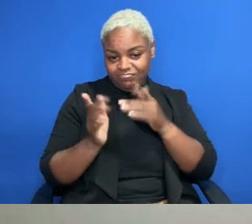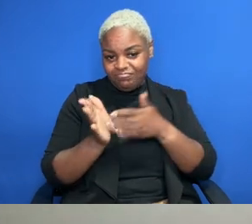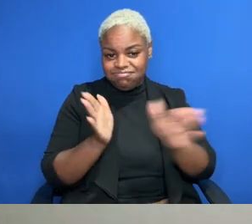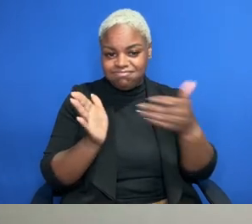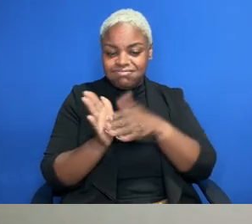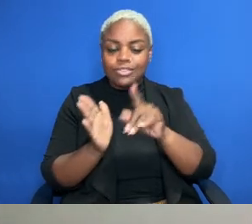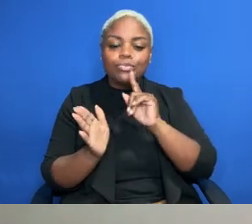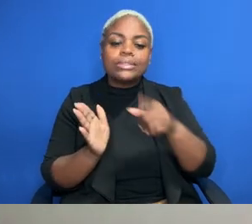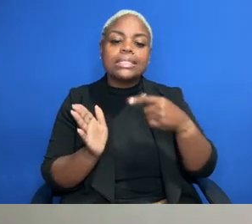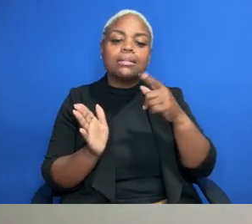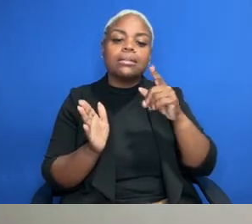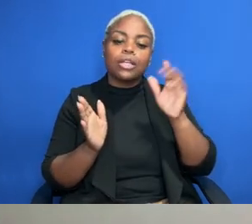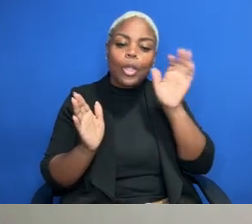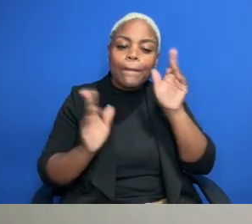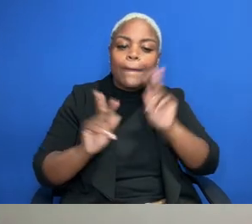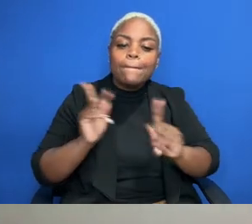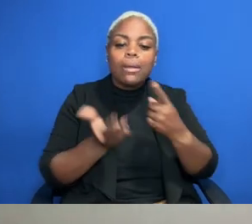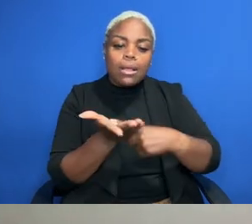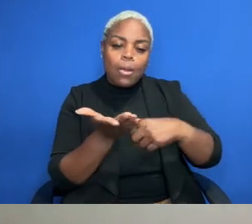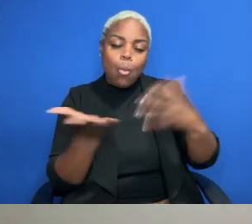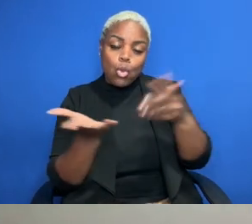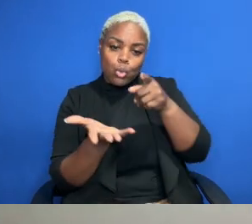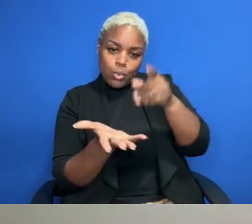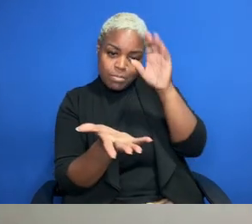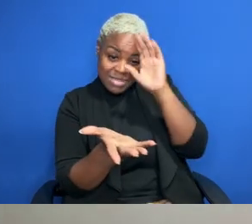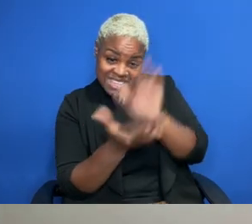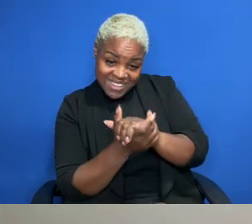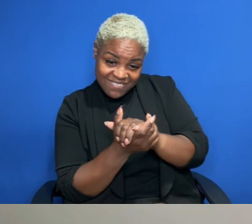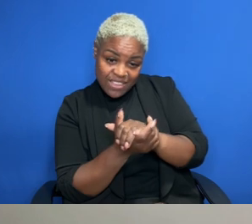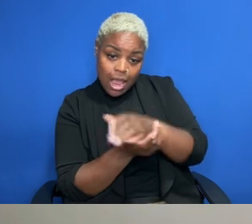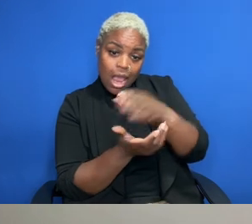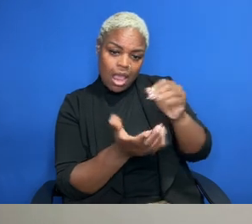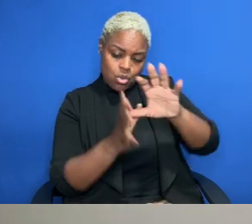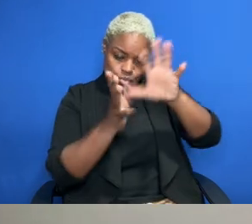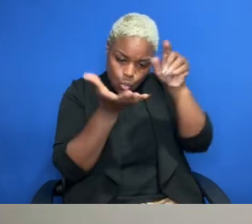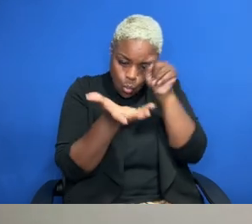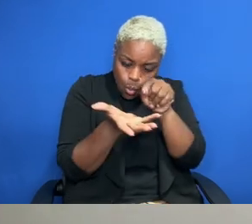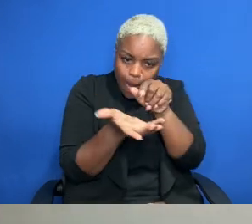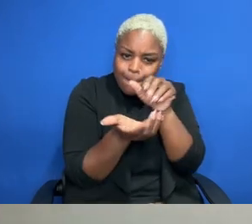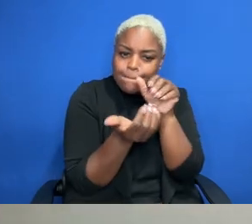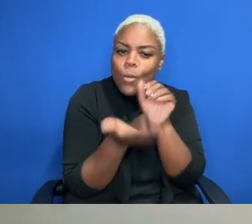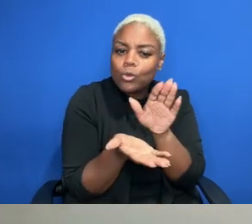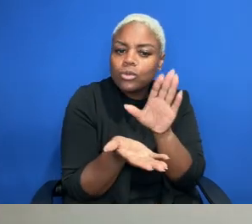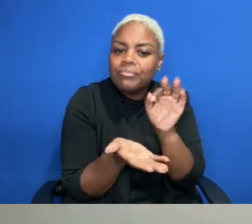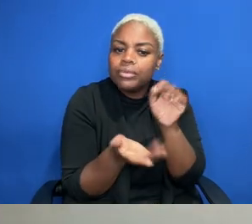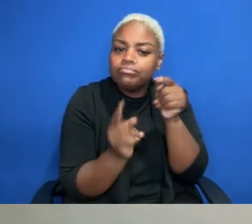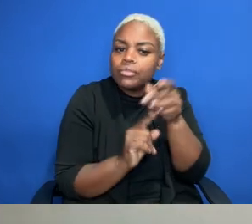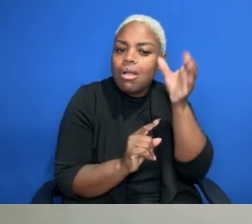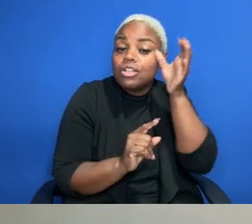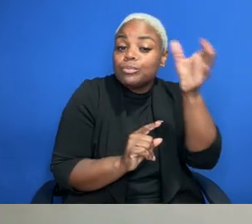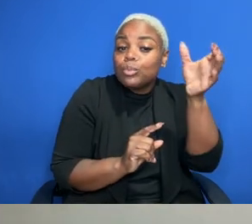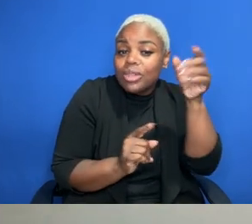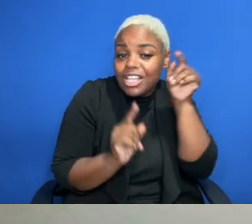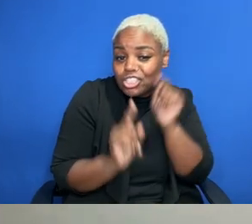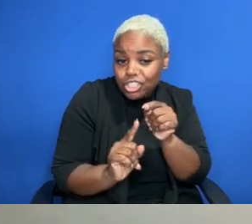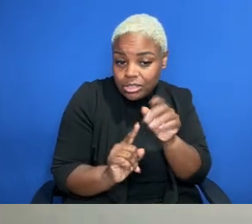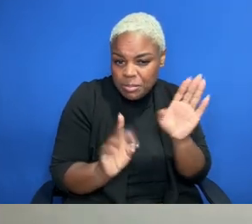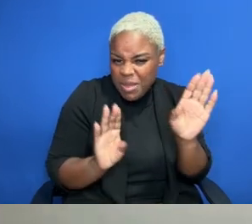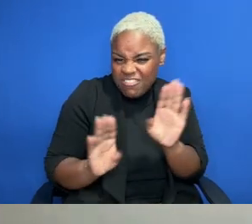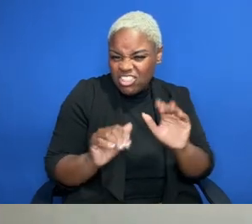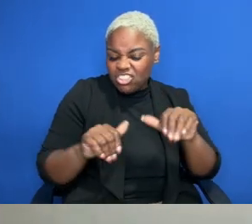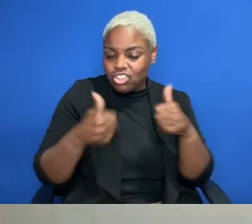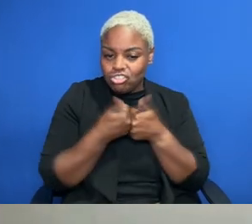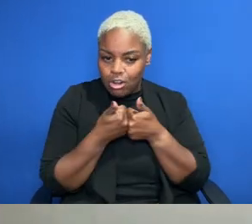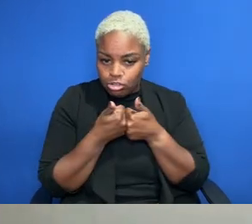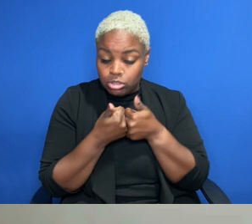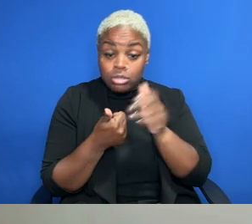really echoed. It's always nice to hear people talking about what you so believe in. It's sort of the core of approaching or